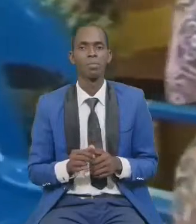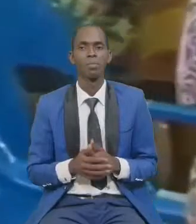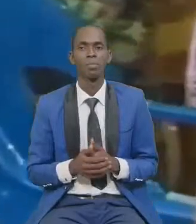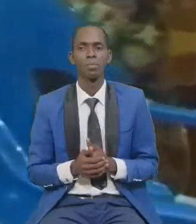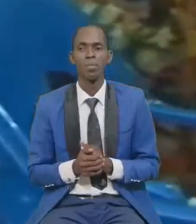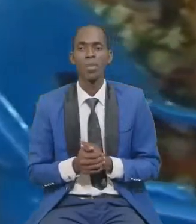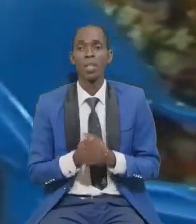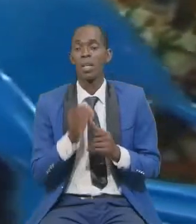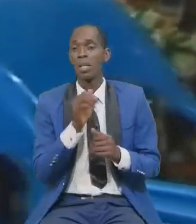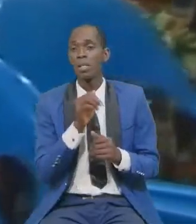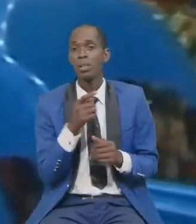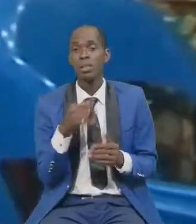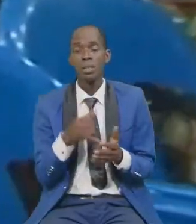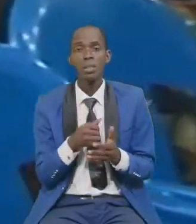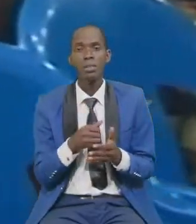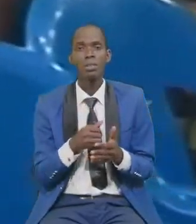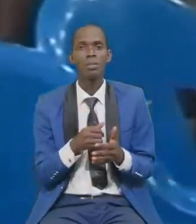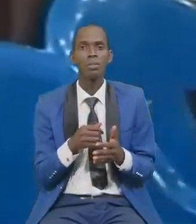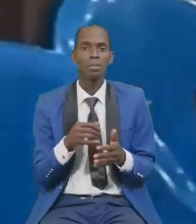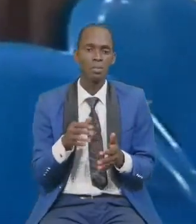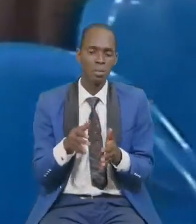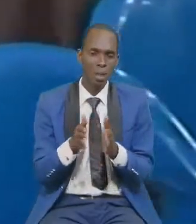It demands you're bearing the cross.